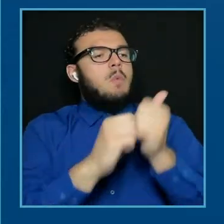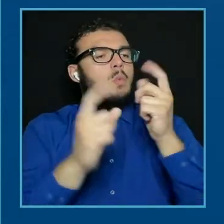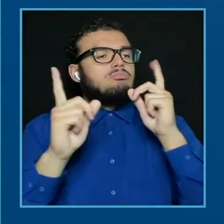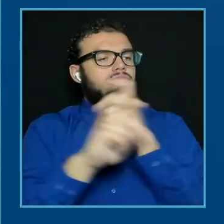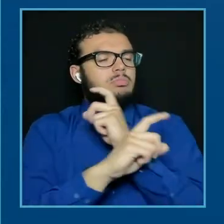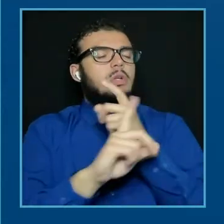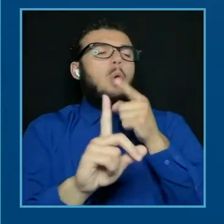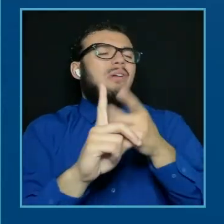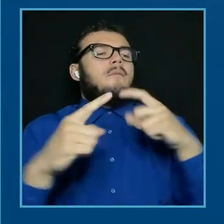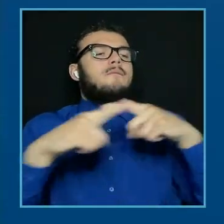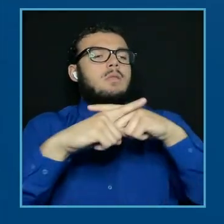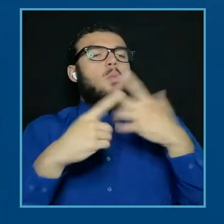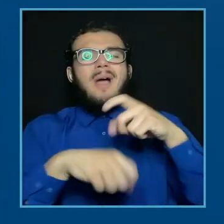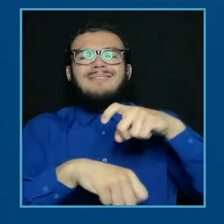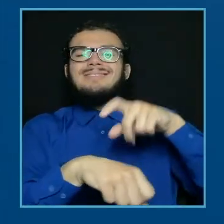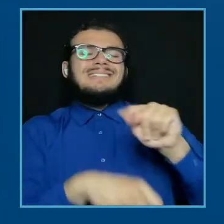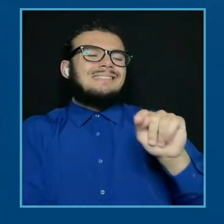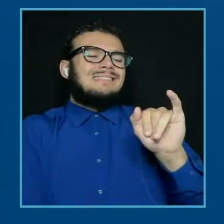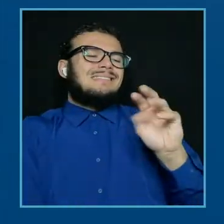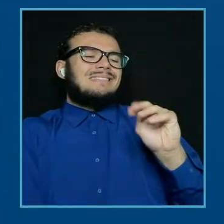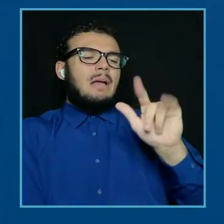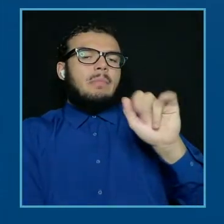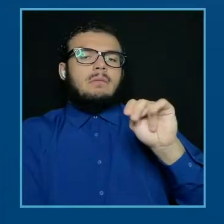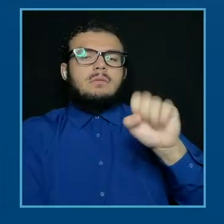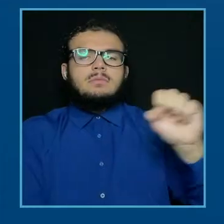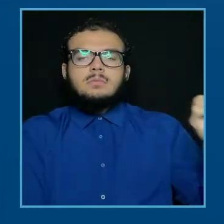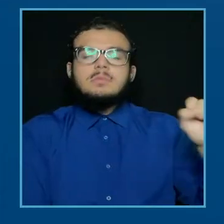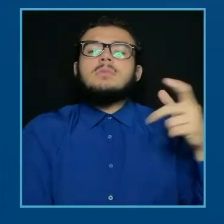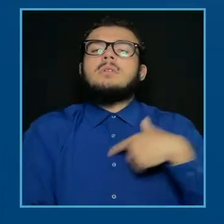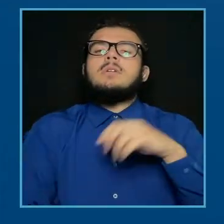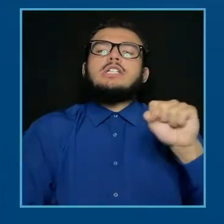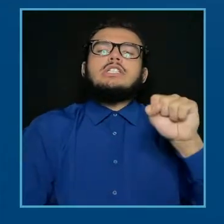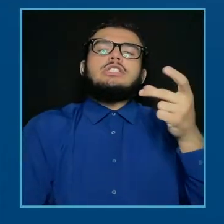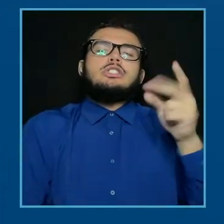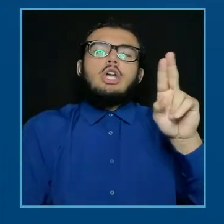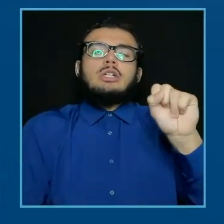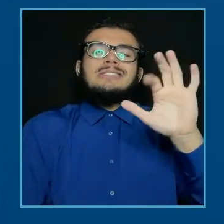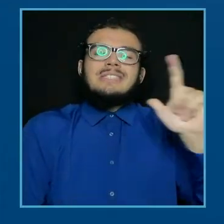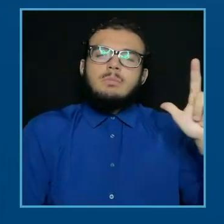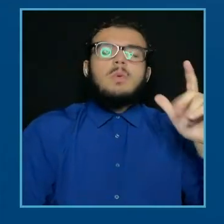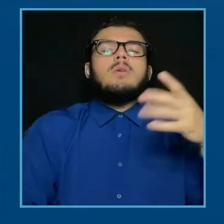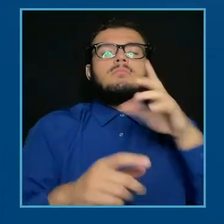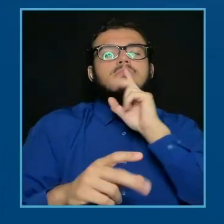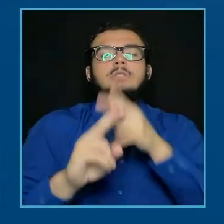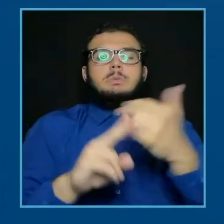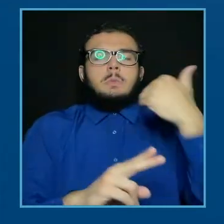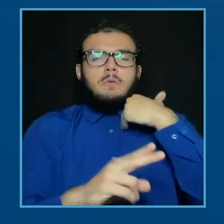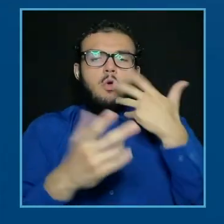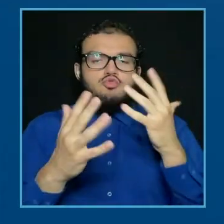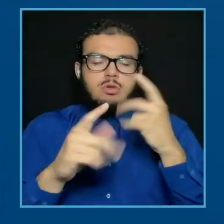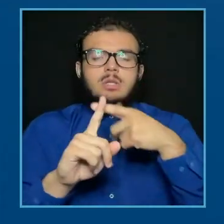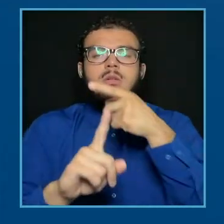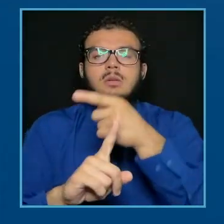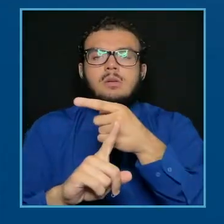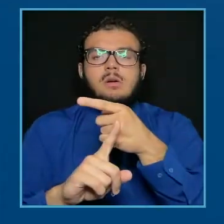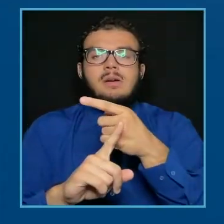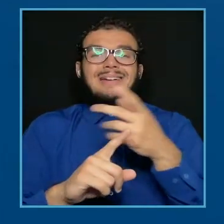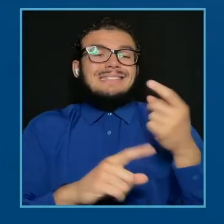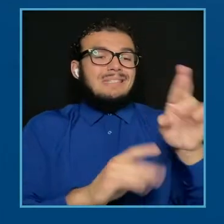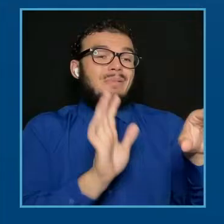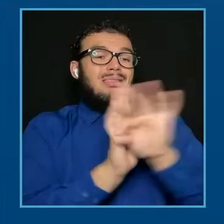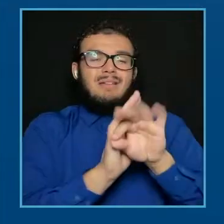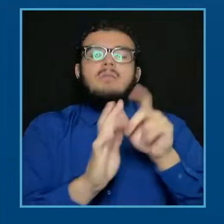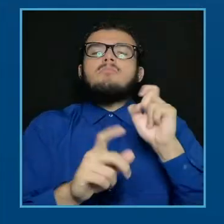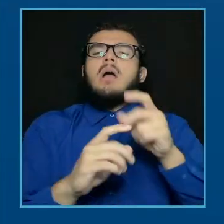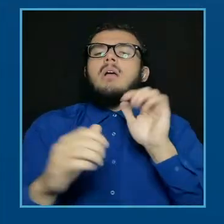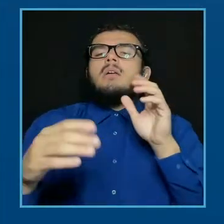whether or not is the timeliness of this challenge. As Dr. Siebold referenced earlier, right? Typically, an election must be contested only